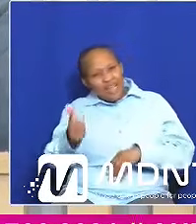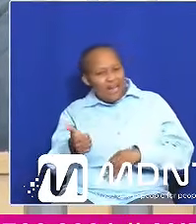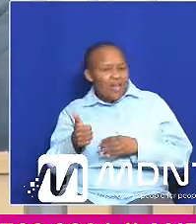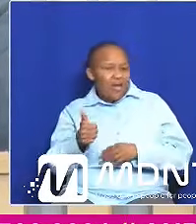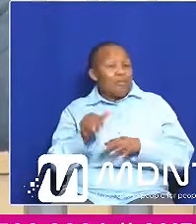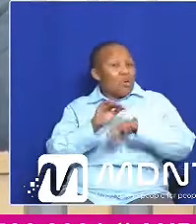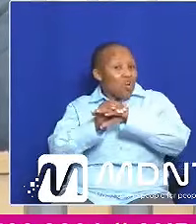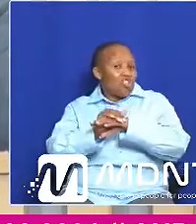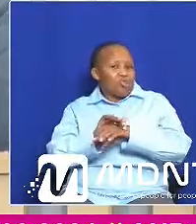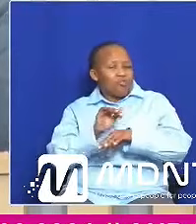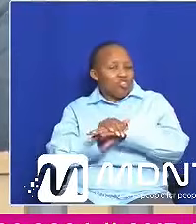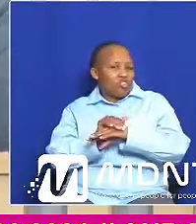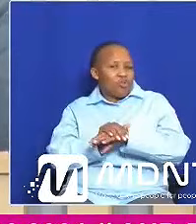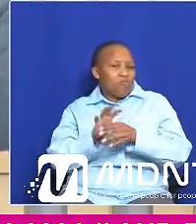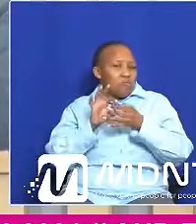Maybe security.